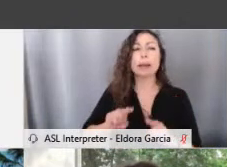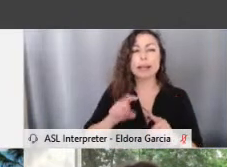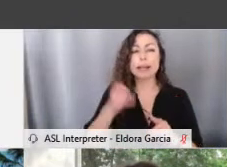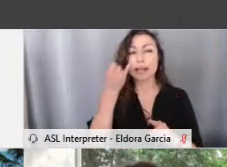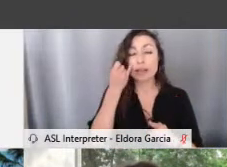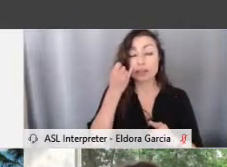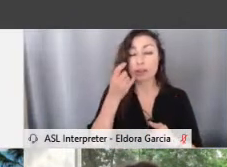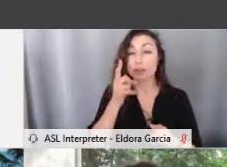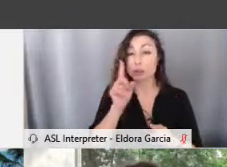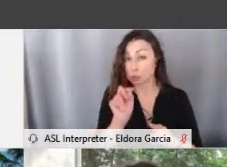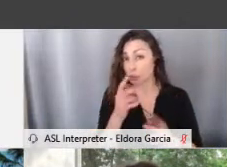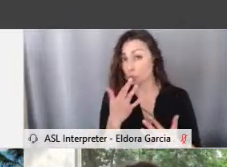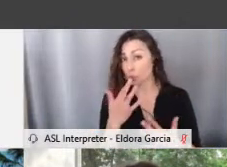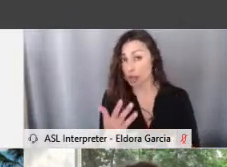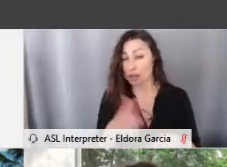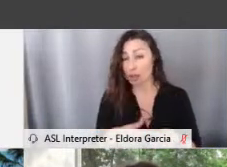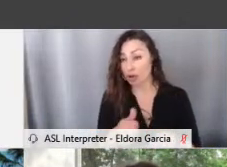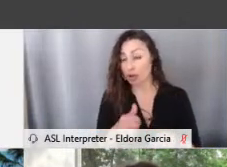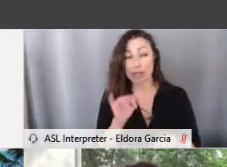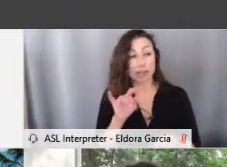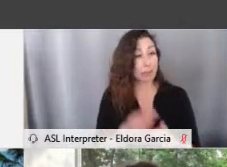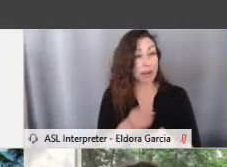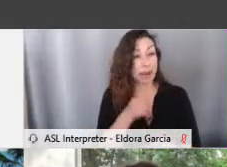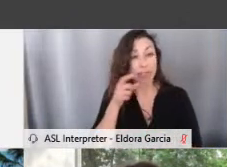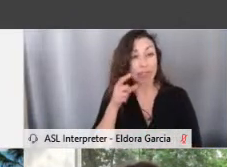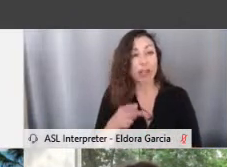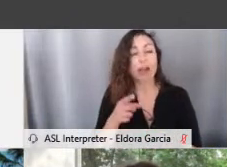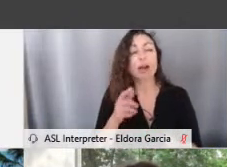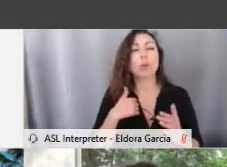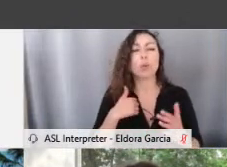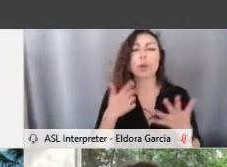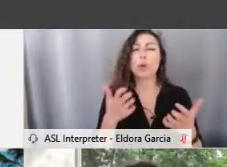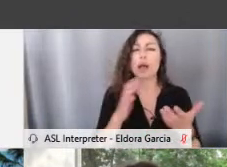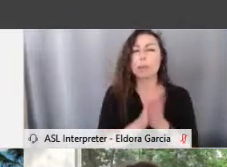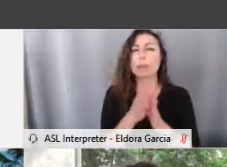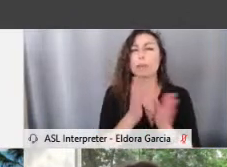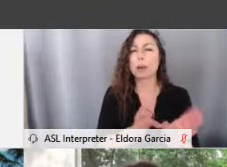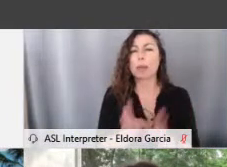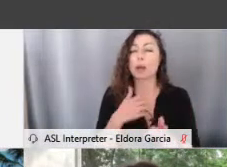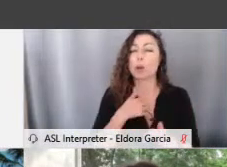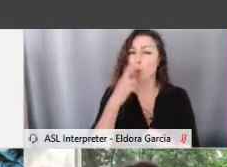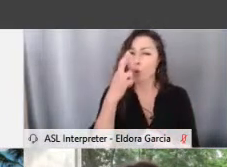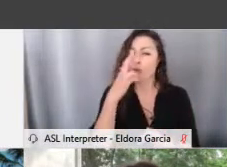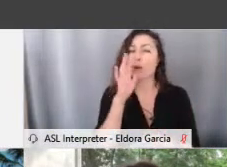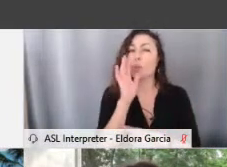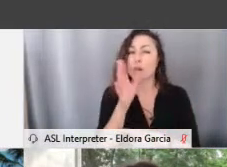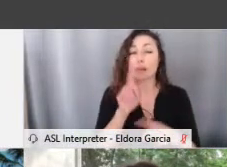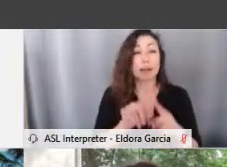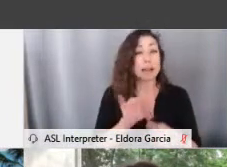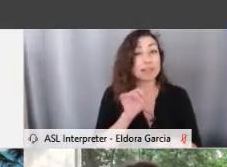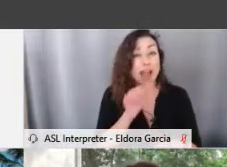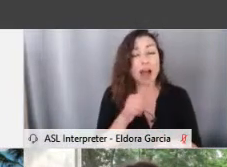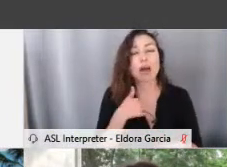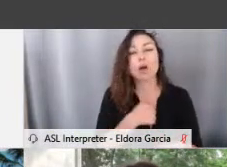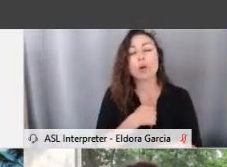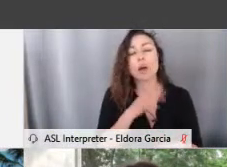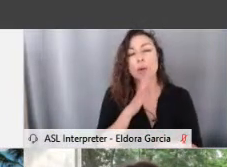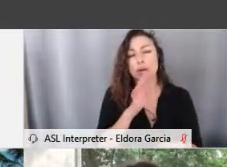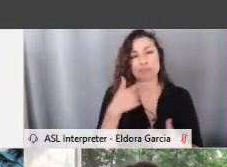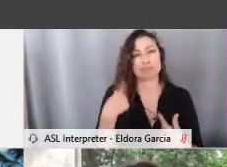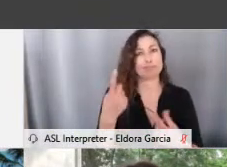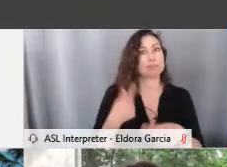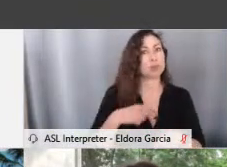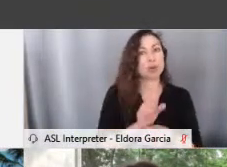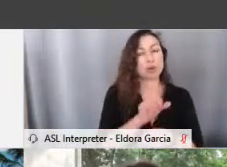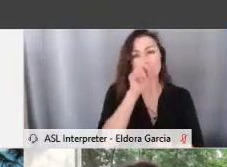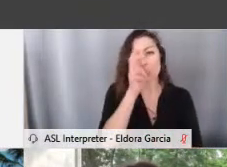if we do wait longer. If the money doesn't come, we want to be prepared. We're hopeful it will. But if it doesn't, we've been working really hard.